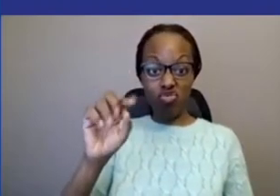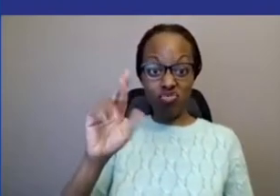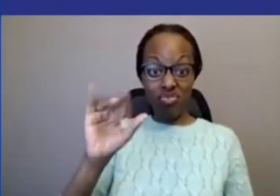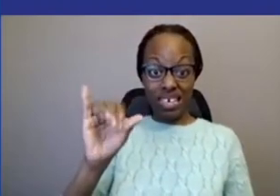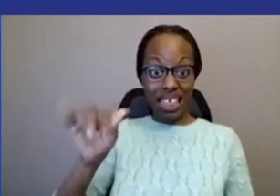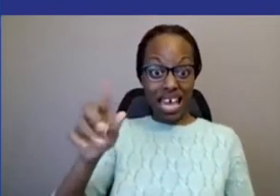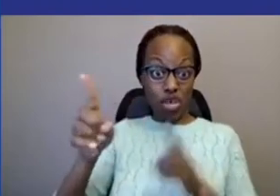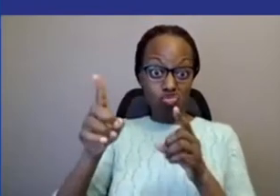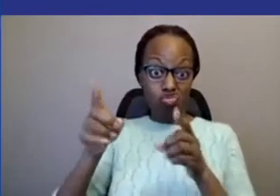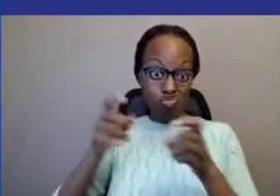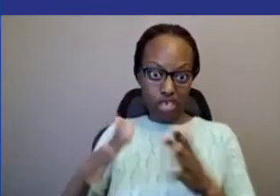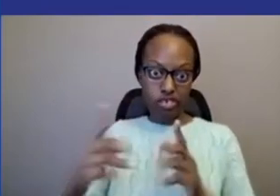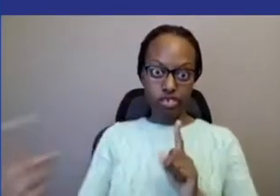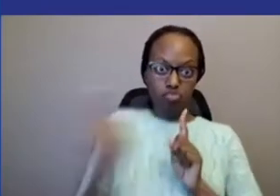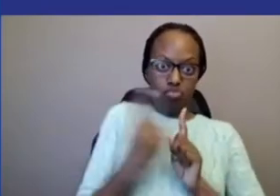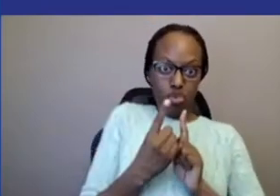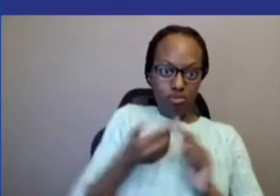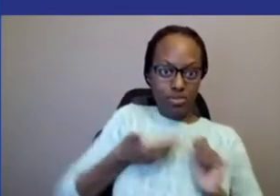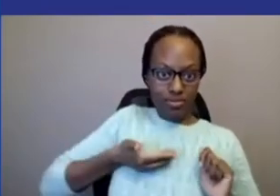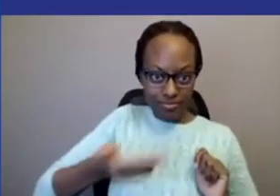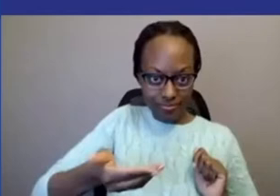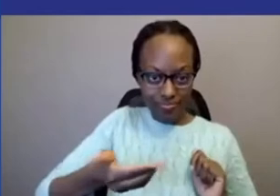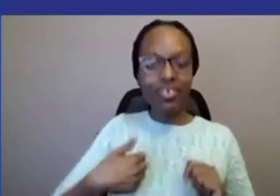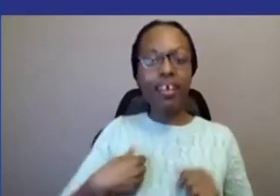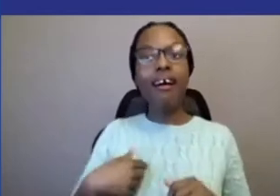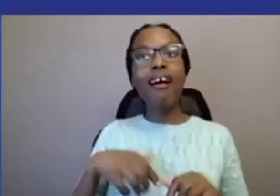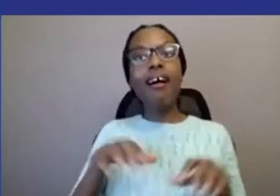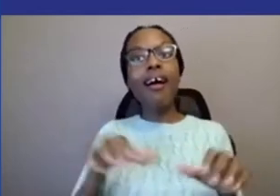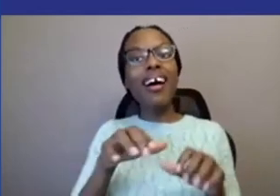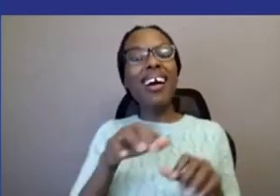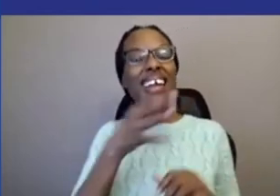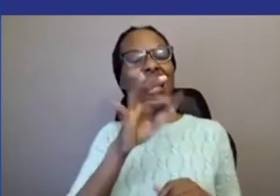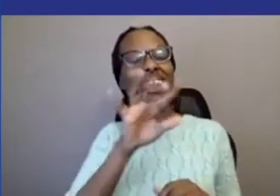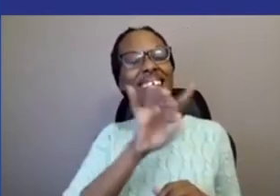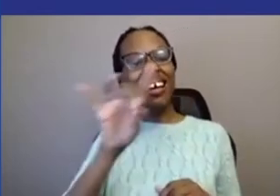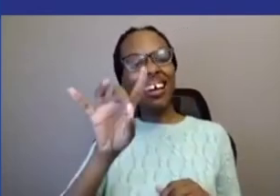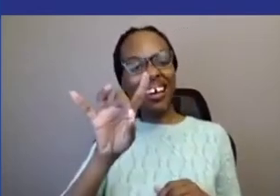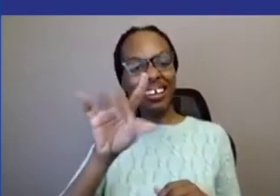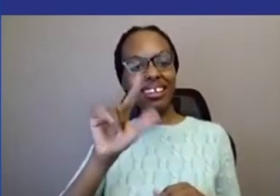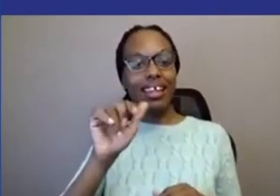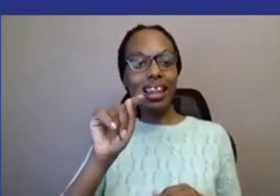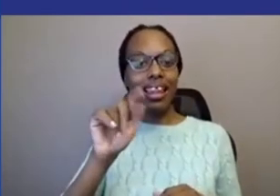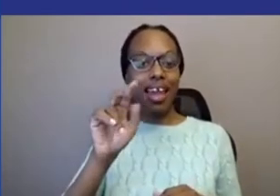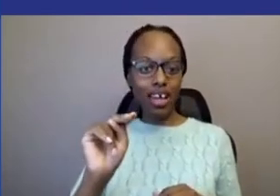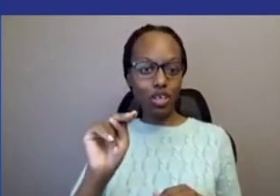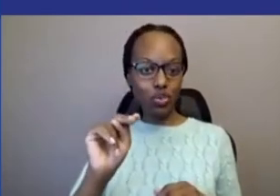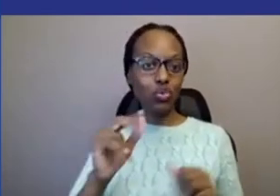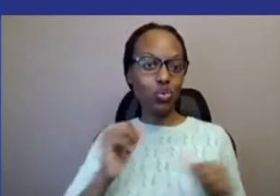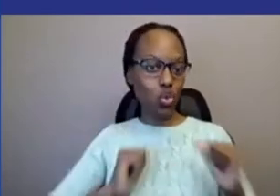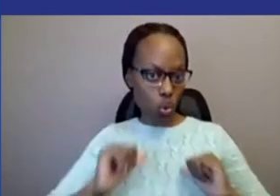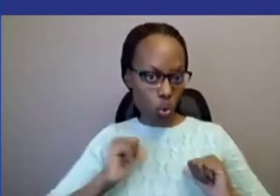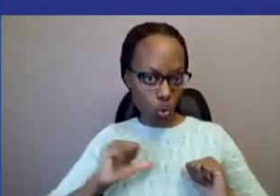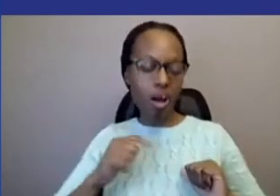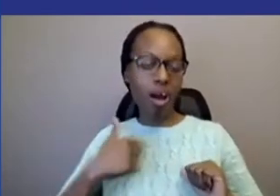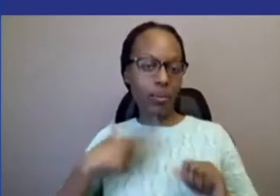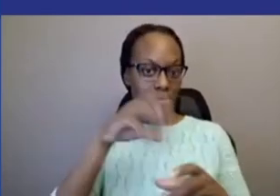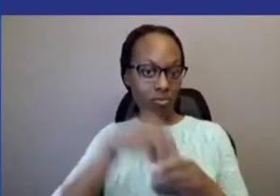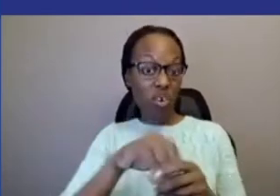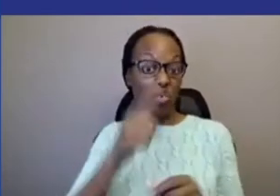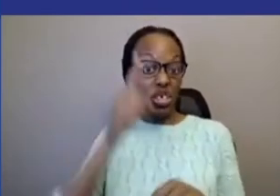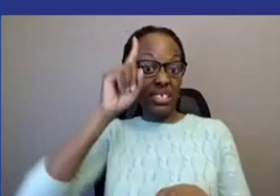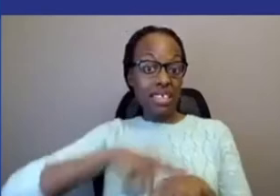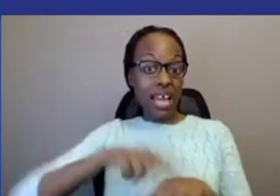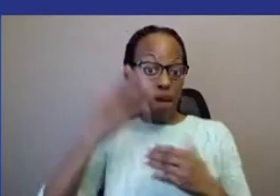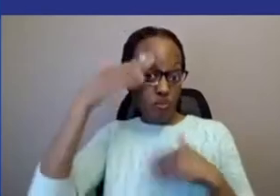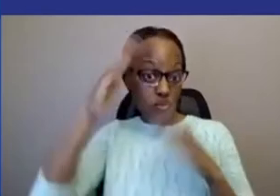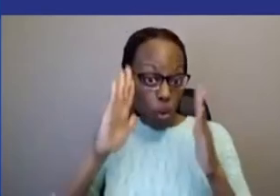I did the show, The Latin Connection, 1988, where we showcased voguing for the first time on television. People had